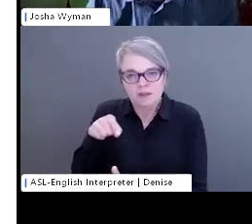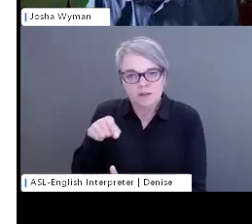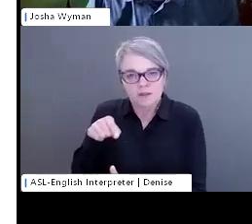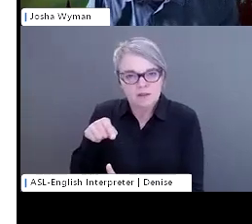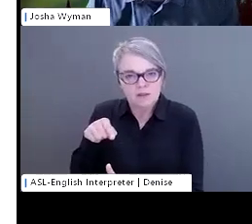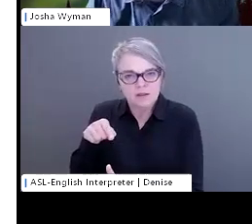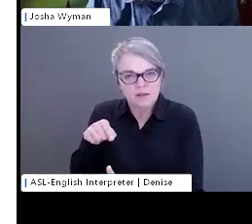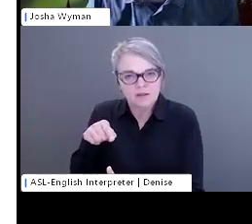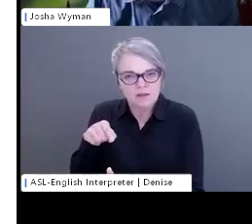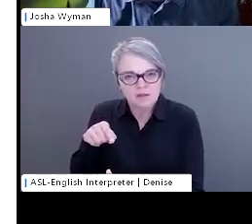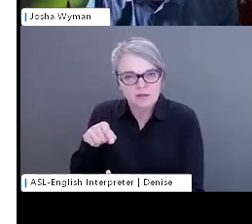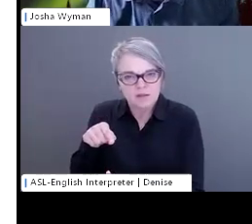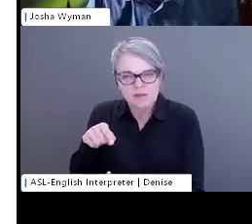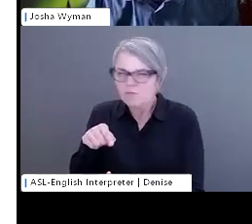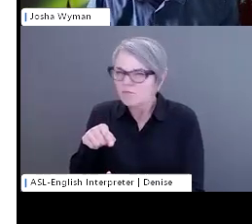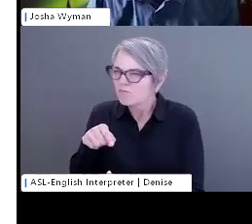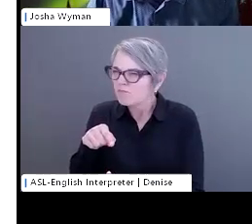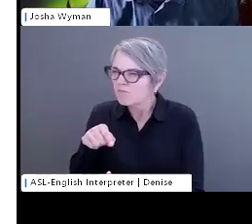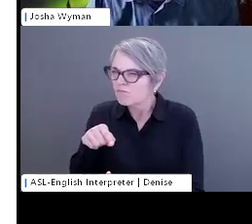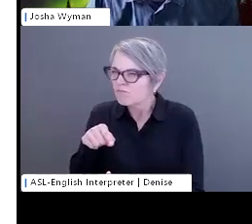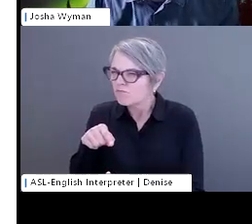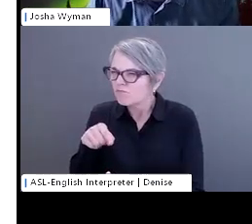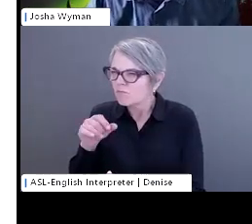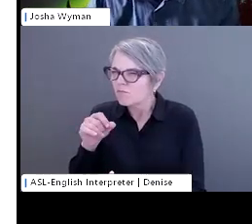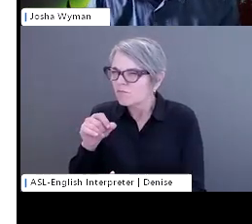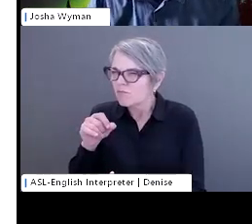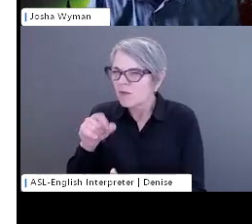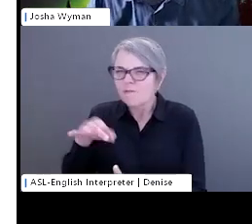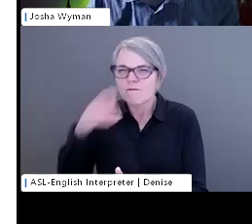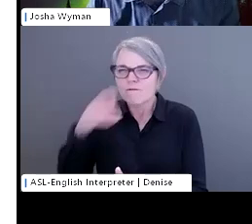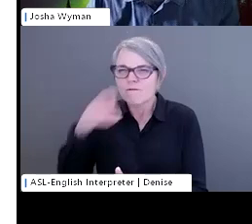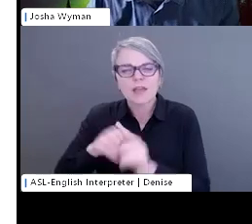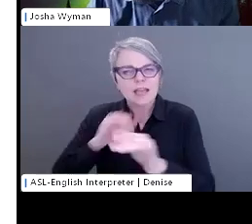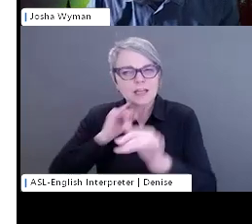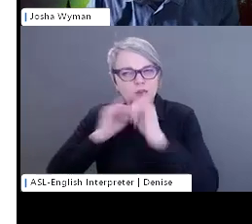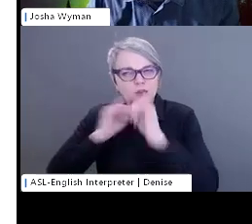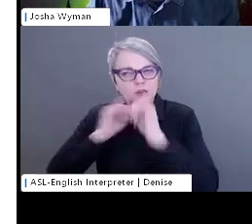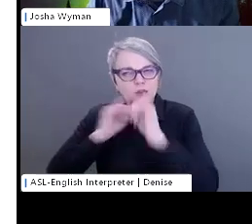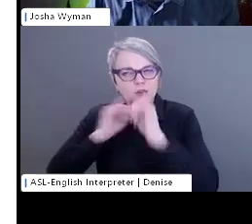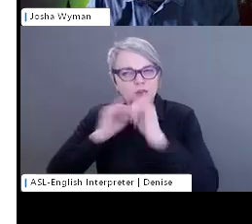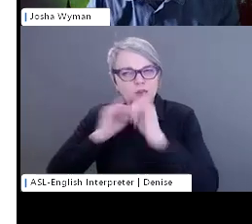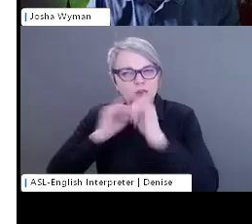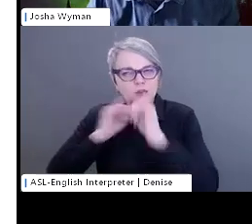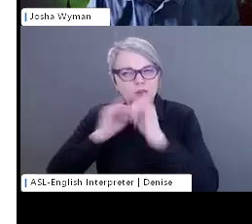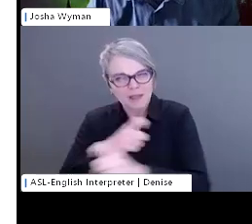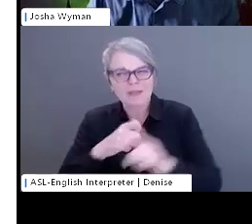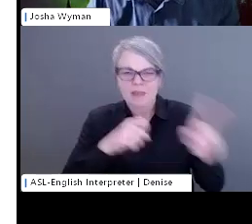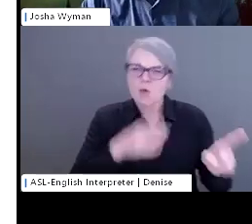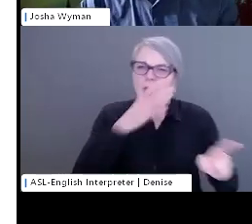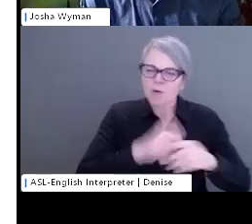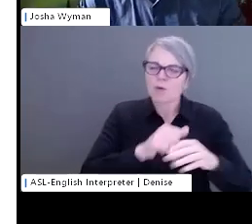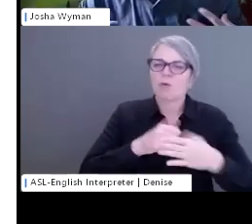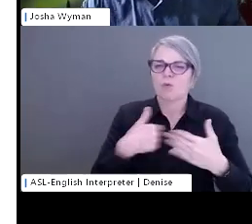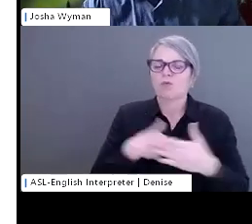taxing, especially for older adults after the age of 75. Be prepared to repeat yourself and reintroduce